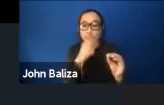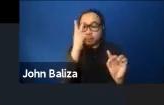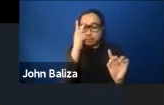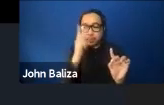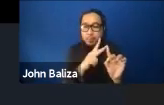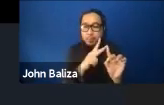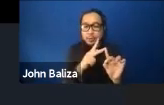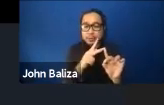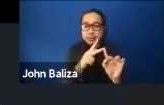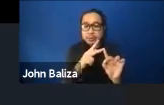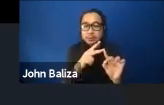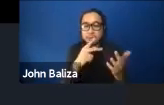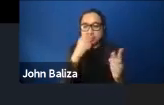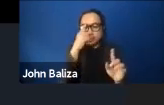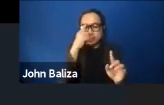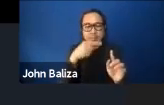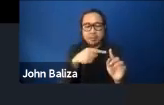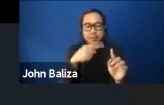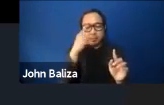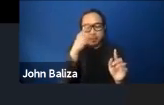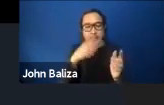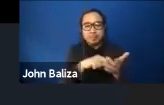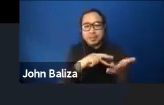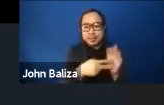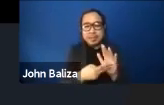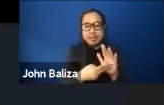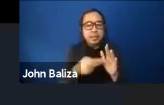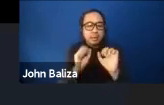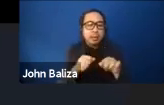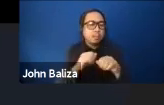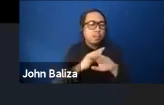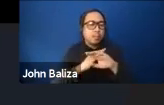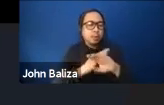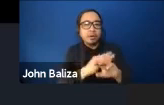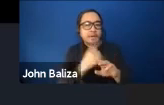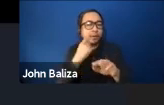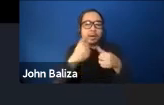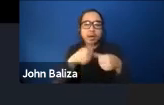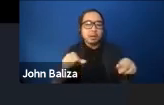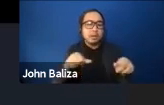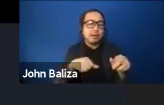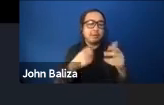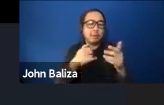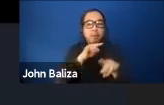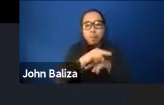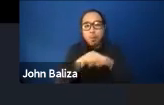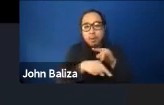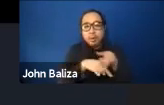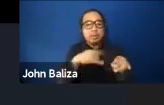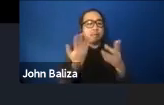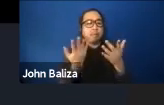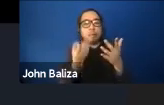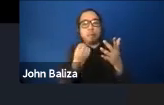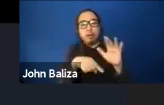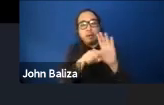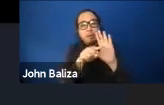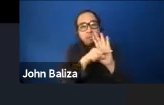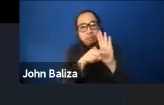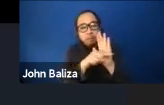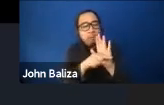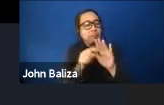from the harassment and discrimination at many settings. So in general, we